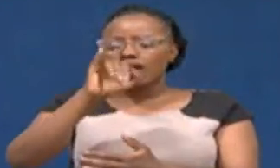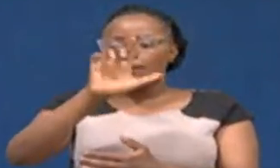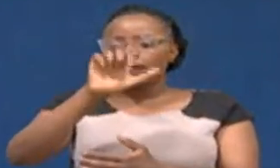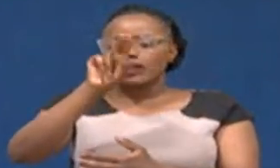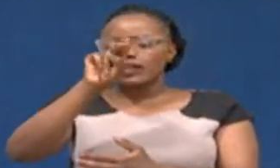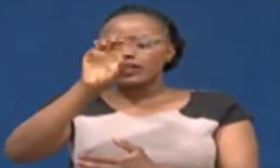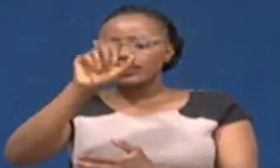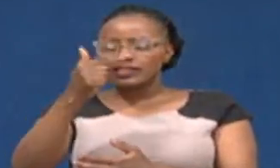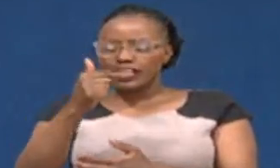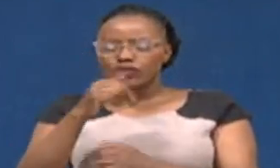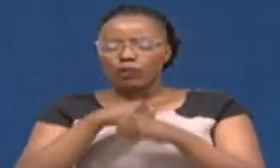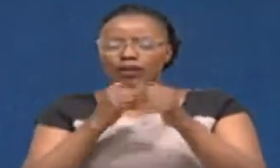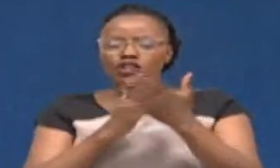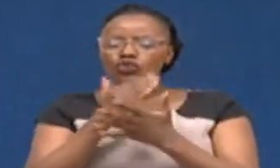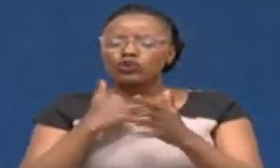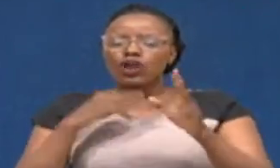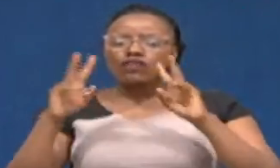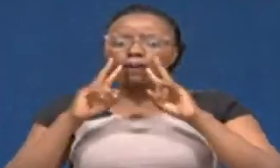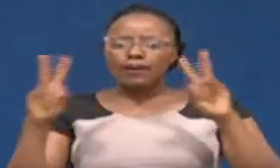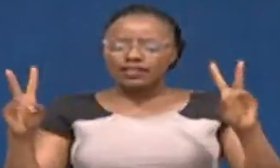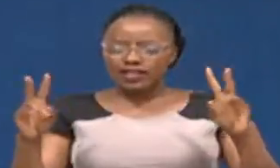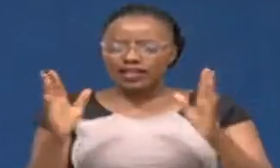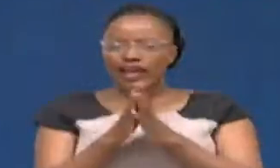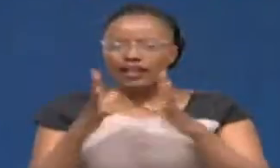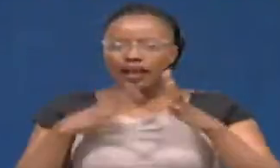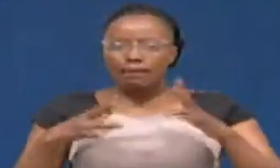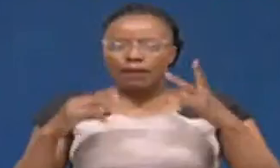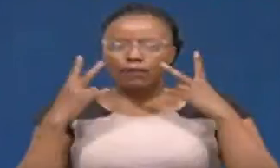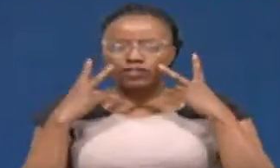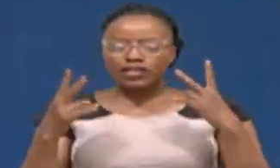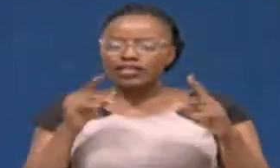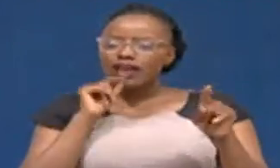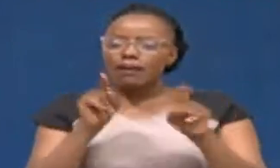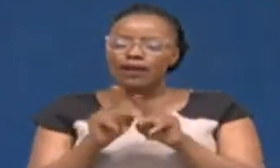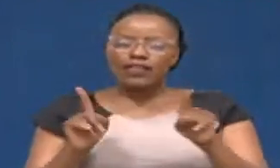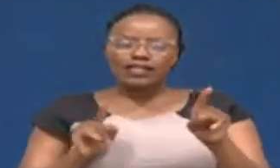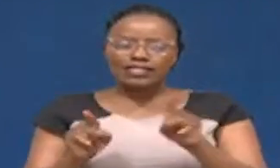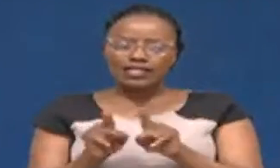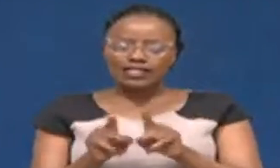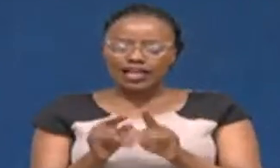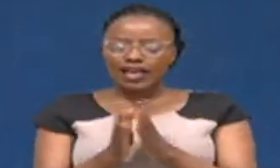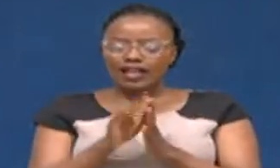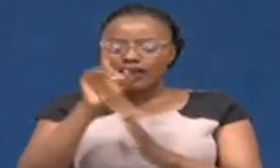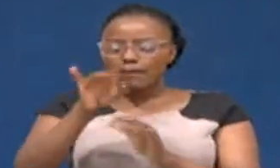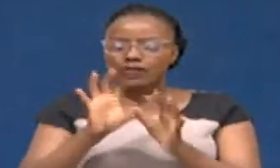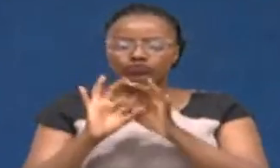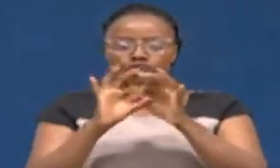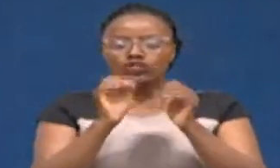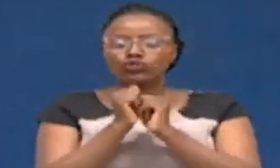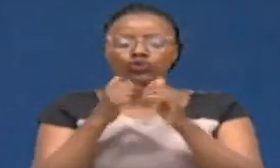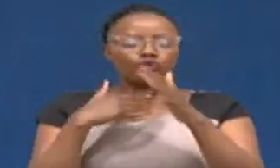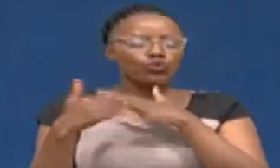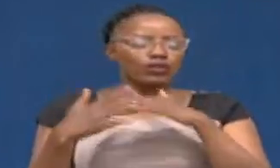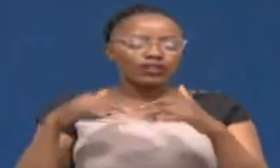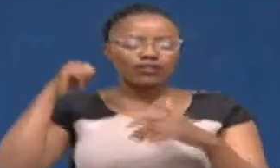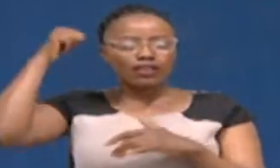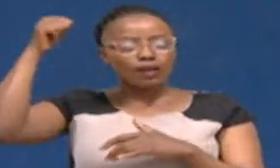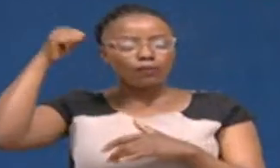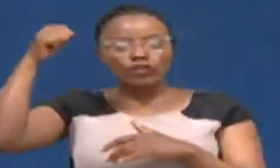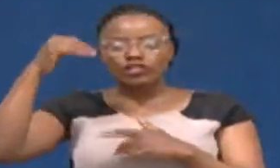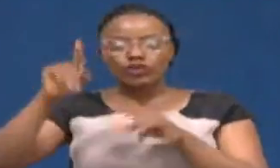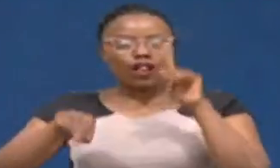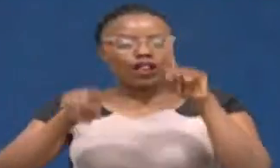ensure that we go into a peaceful poll and people realize that they are brothers and sisters and they have to be bonded together no matter their political